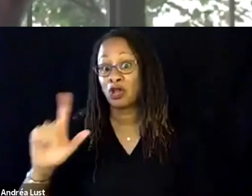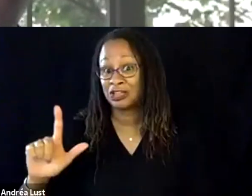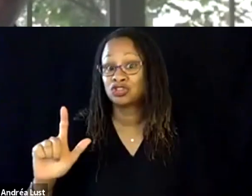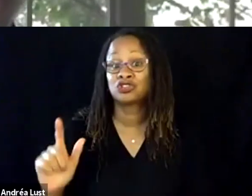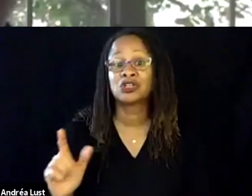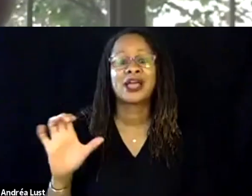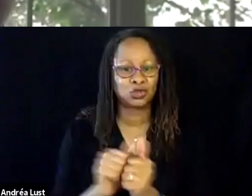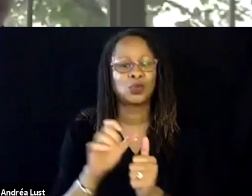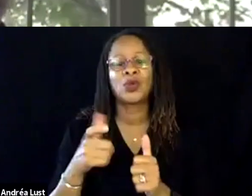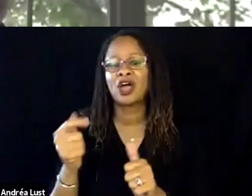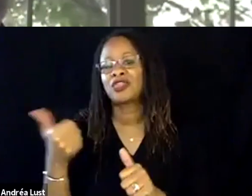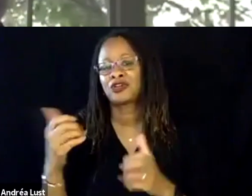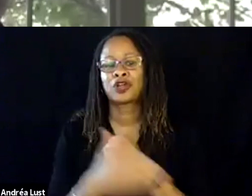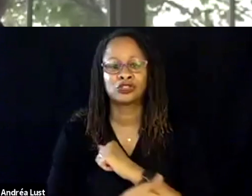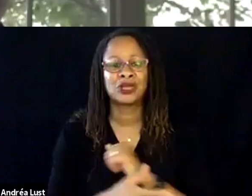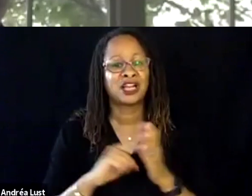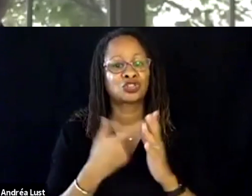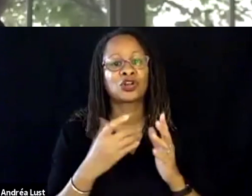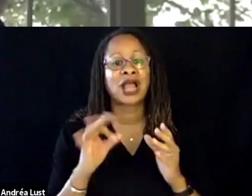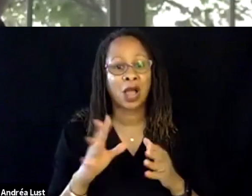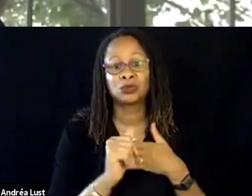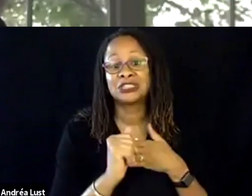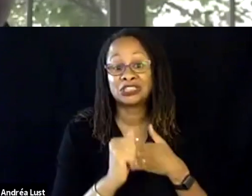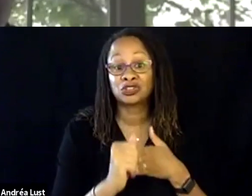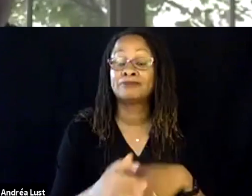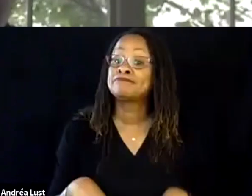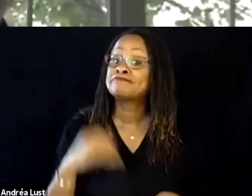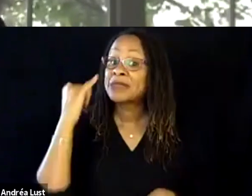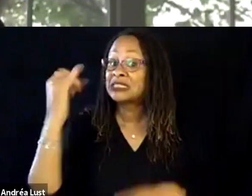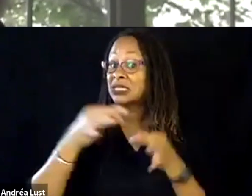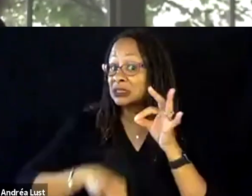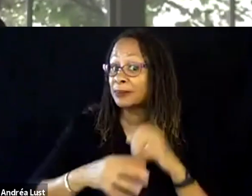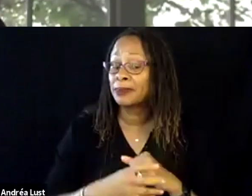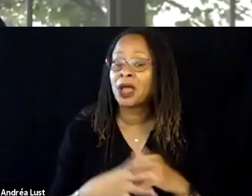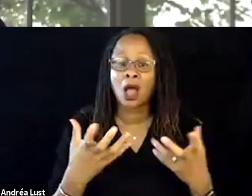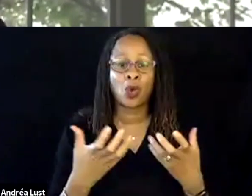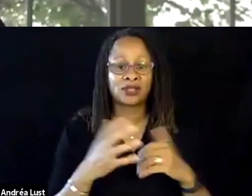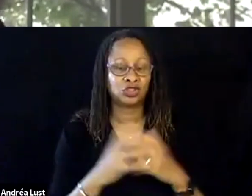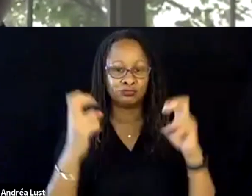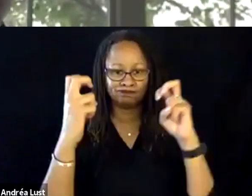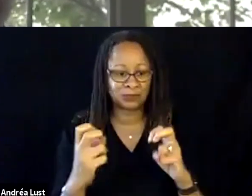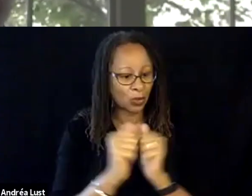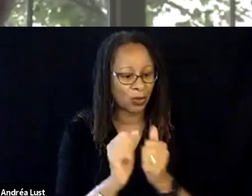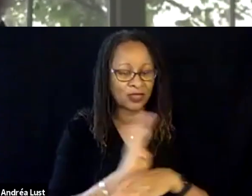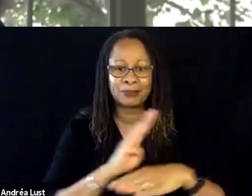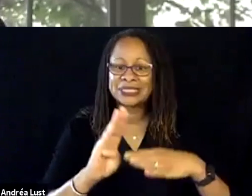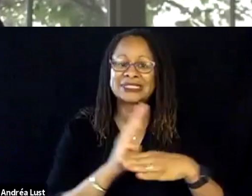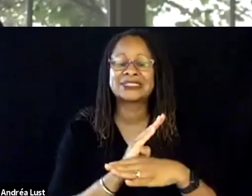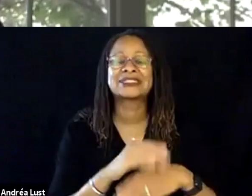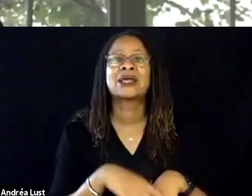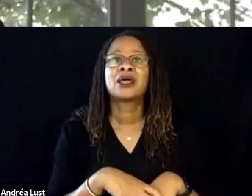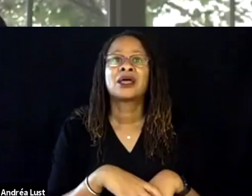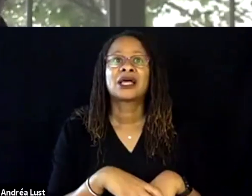could do that with other companies. And so I started out Leadership. And the idea was very simple. I wanted to convene business leaders, CEO hosted